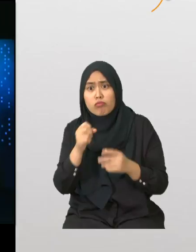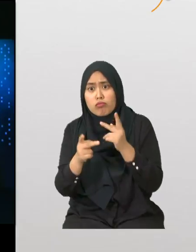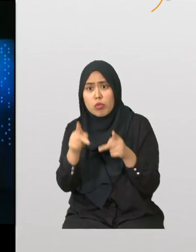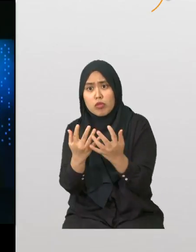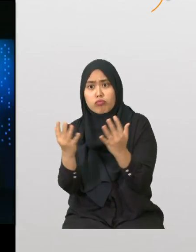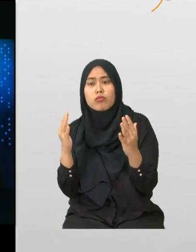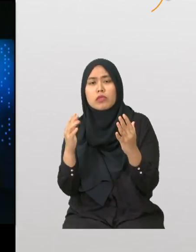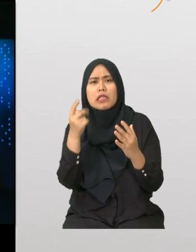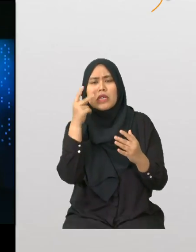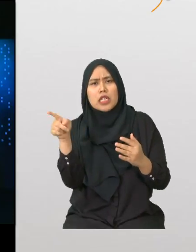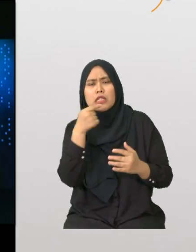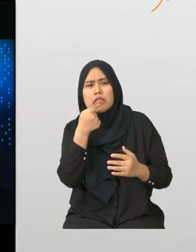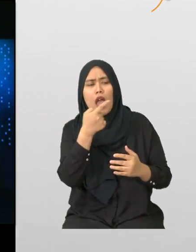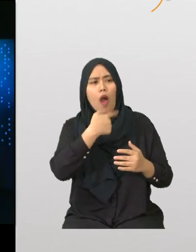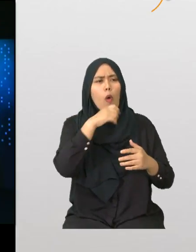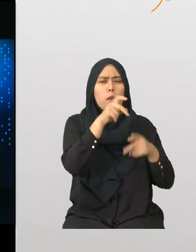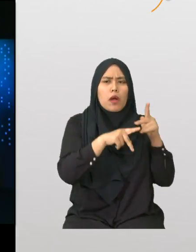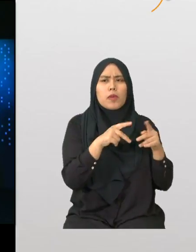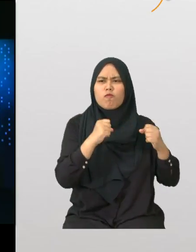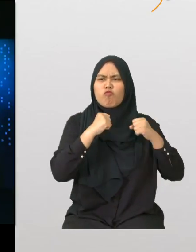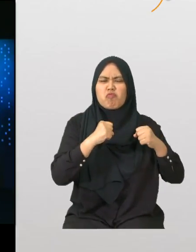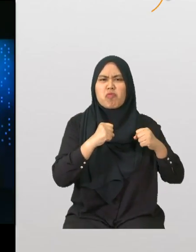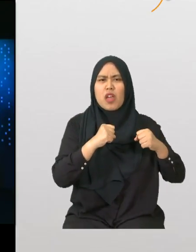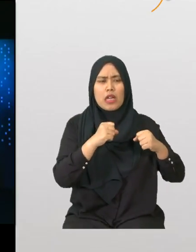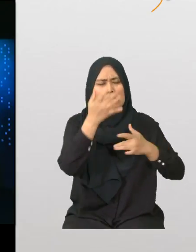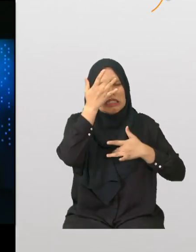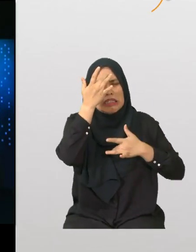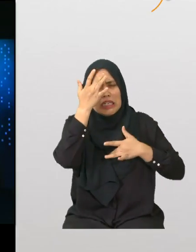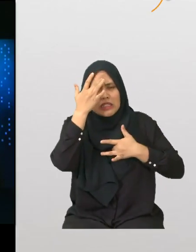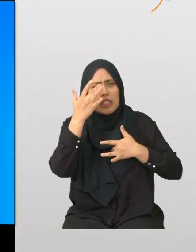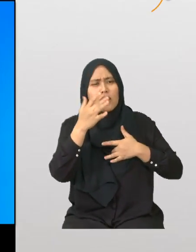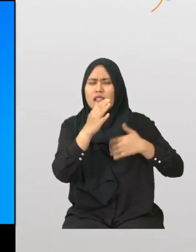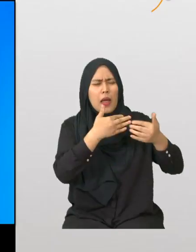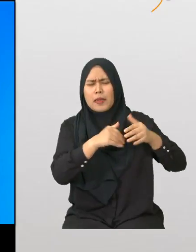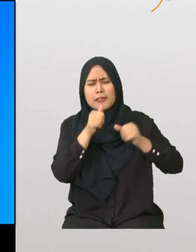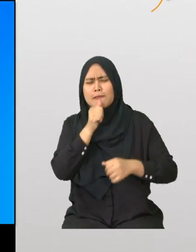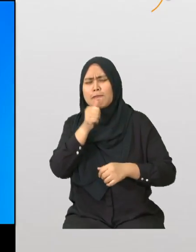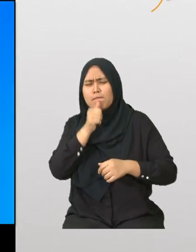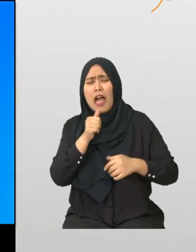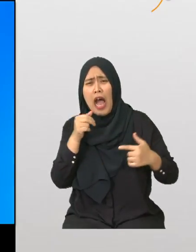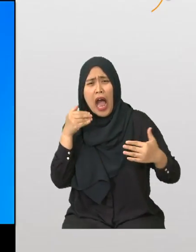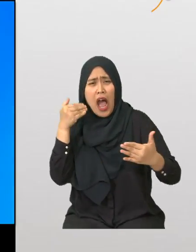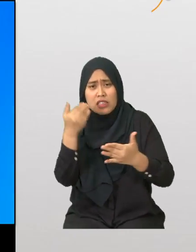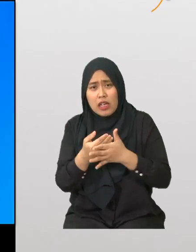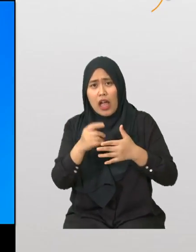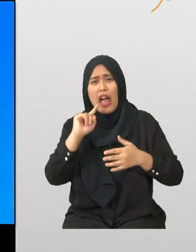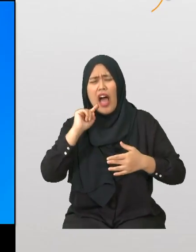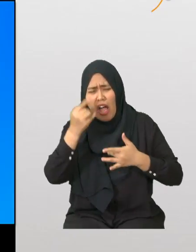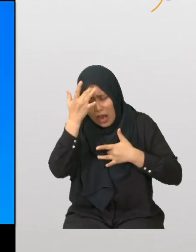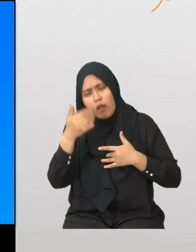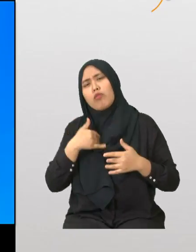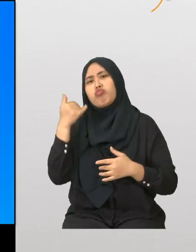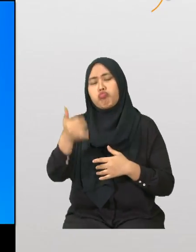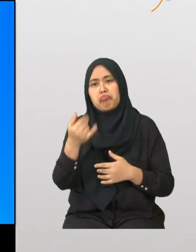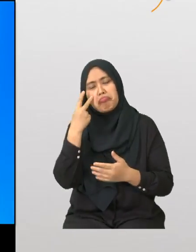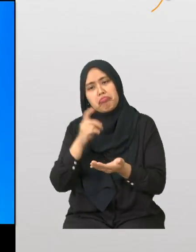very resilient, and generally they put off seeing the doctor until they really cannot tahan anymore. But because